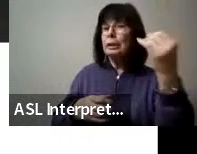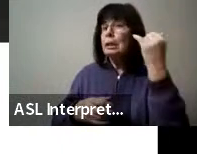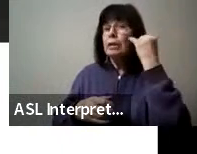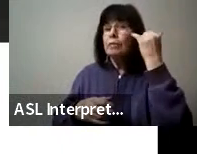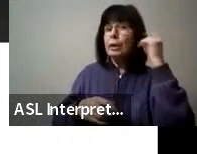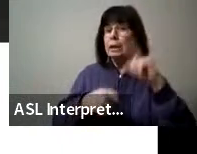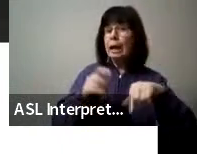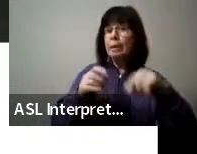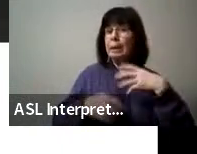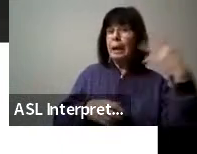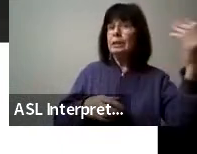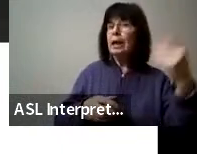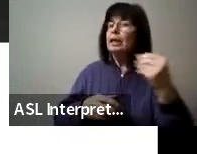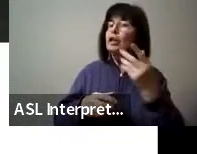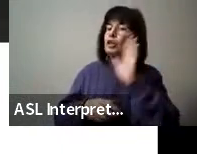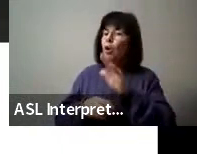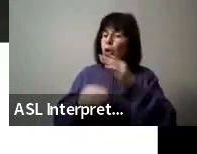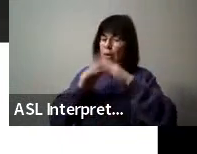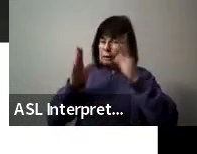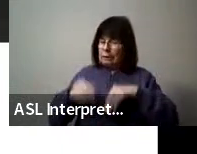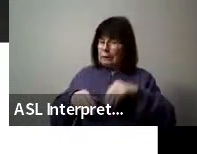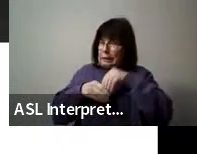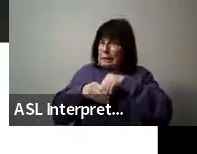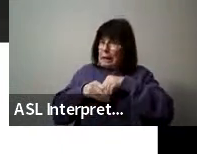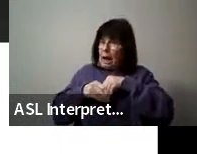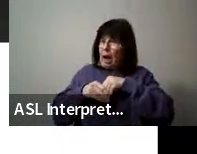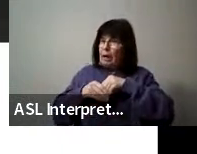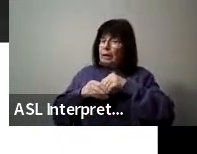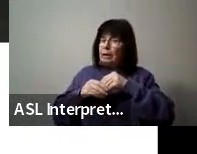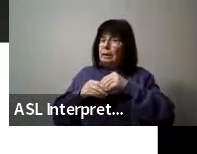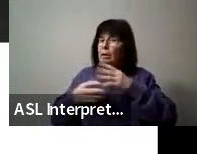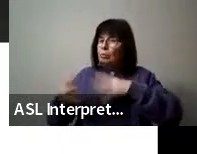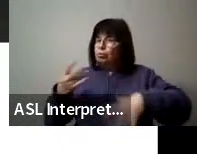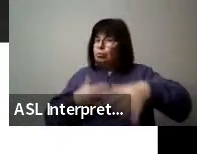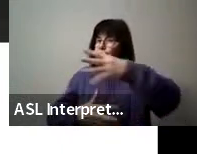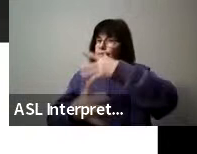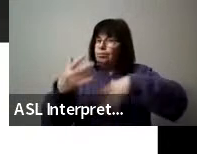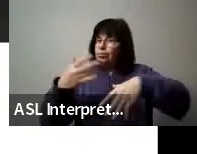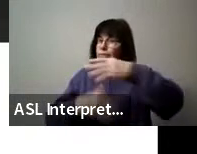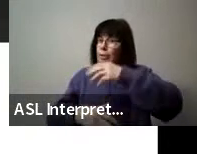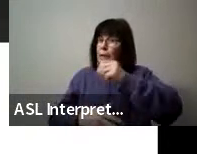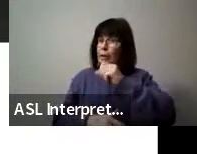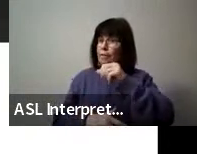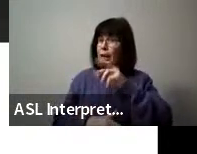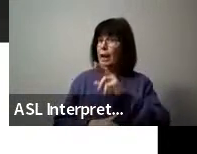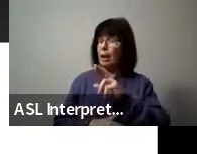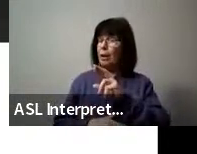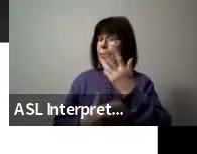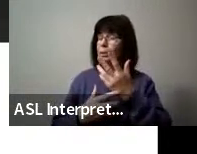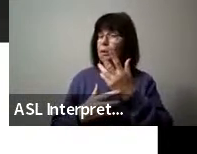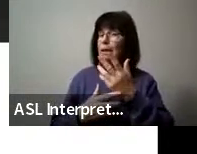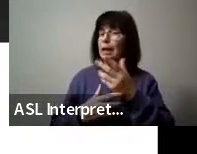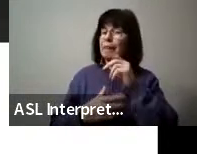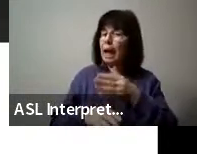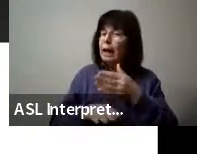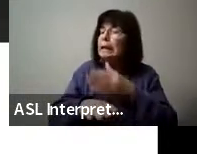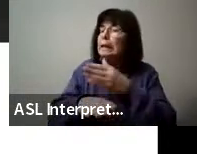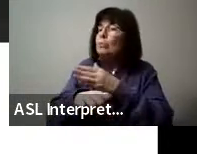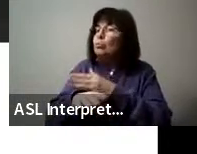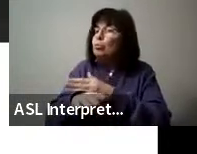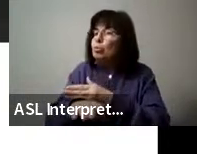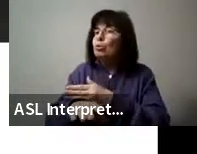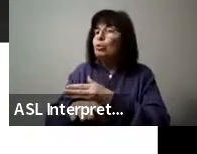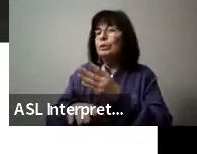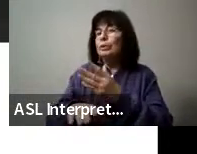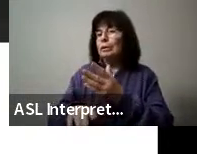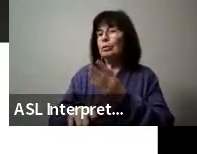to improve your ventilation. Doing all of these things together improves your chances of not getting